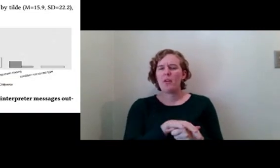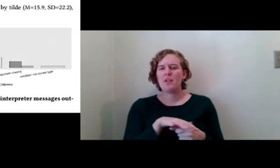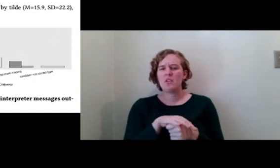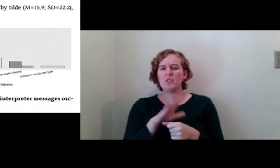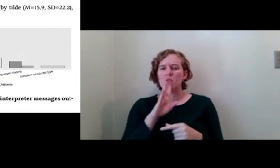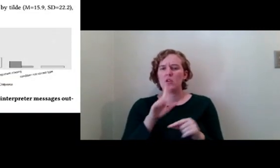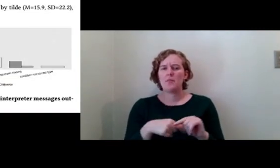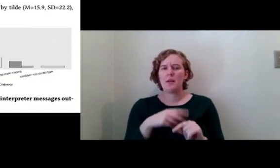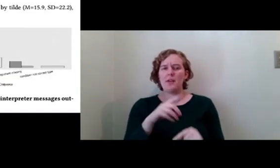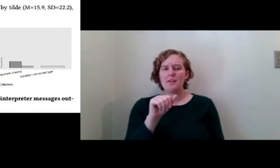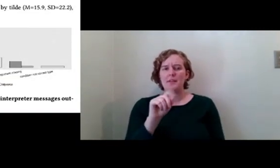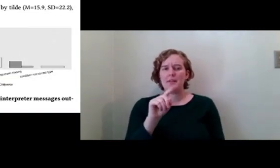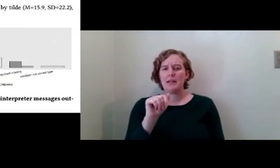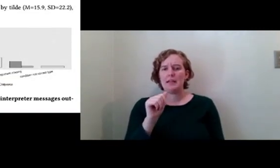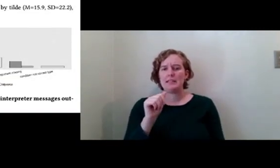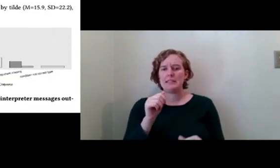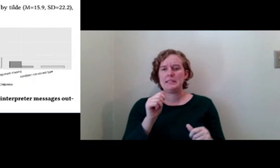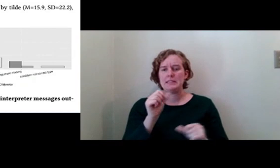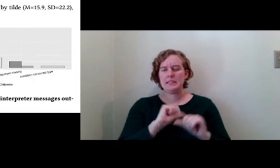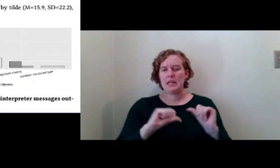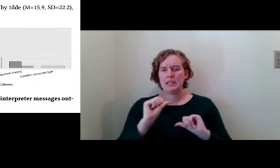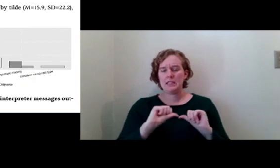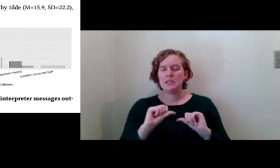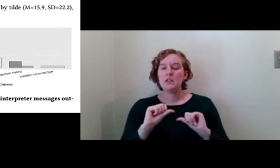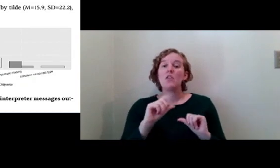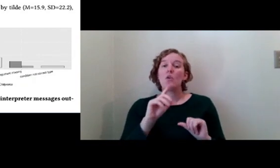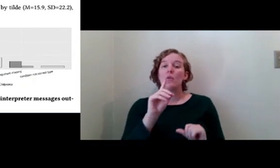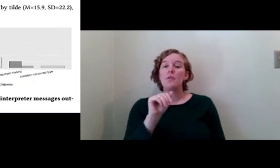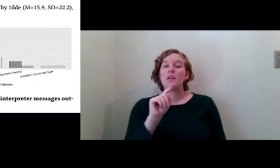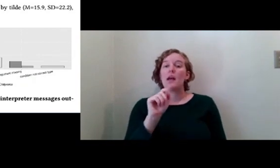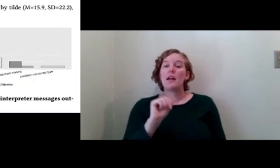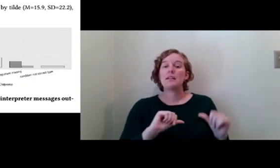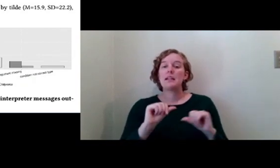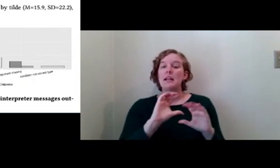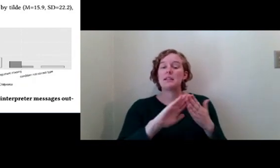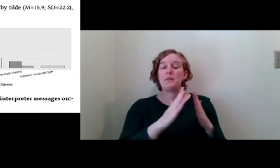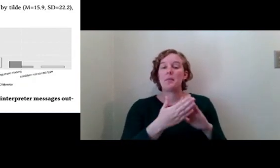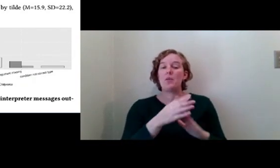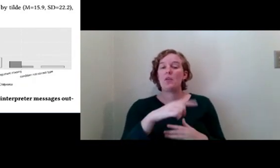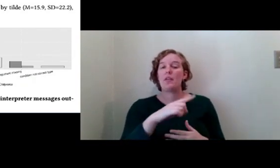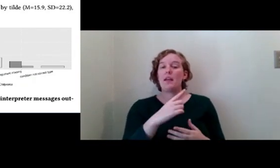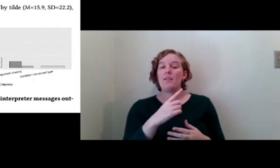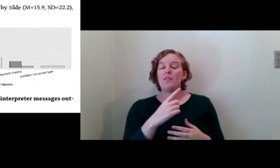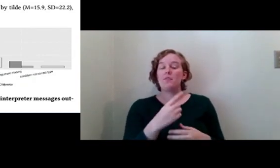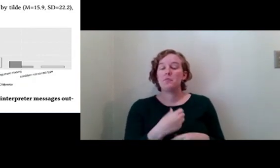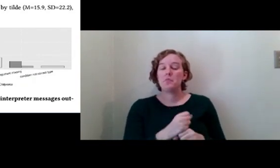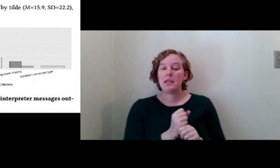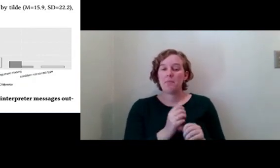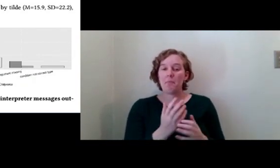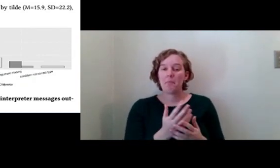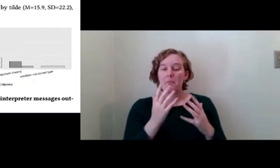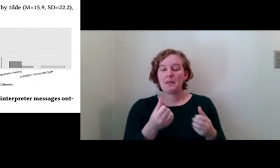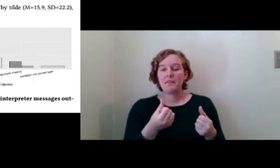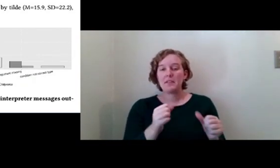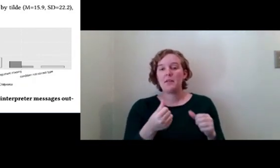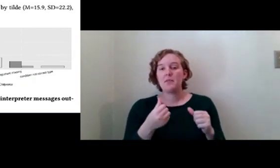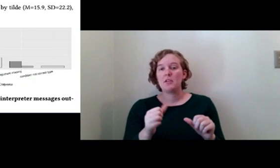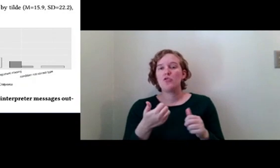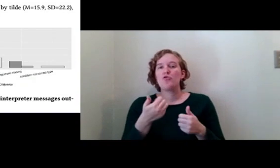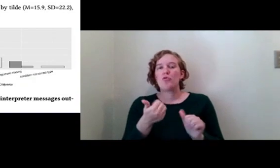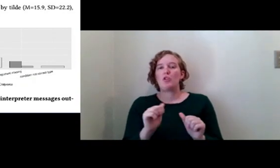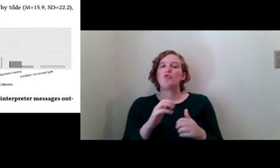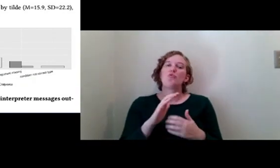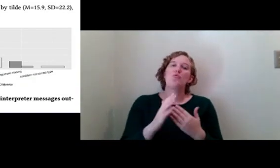earlier about data science, and it turns out the data science community has made a whole bunch of attempts to try to make data science easier.